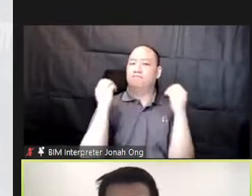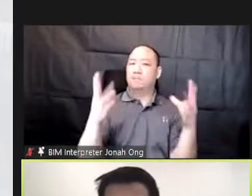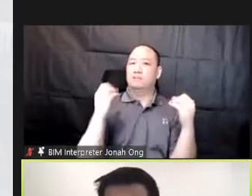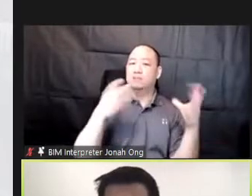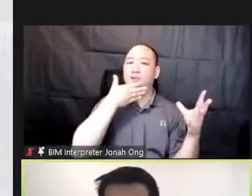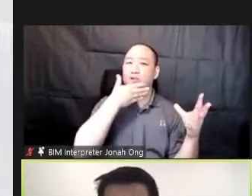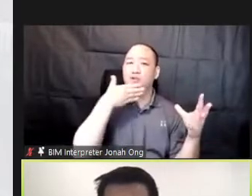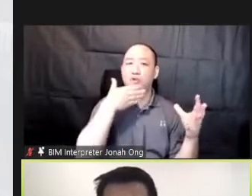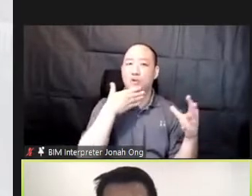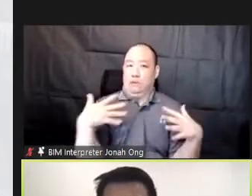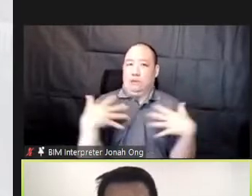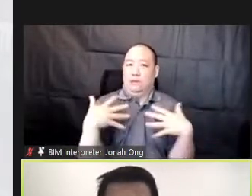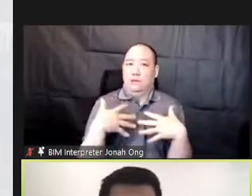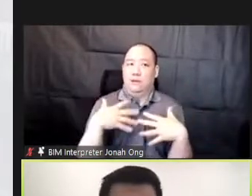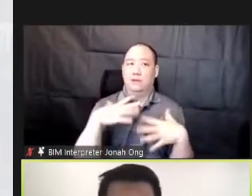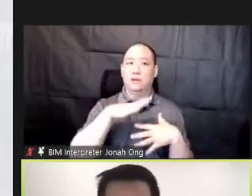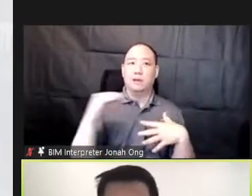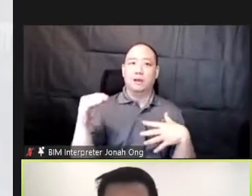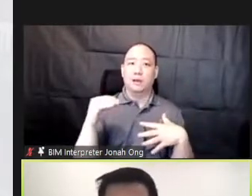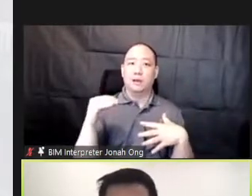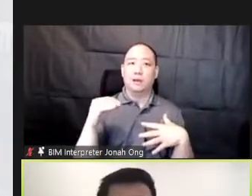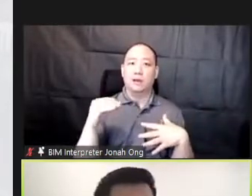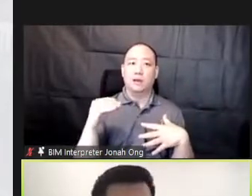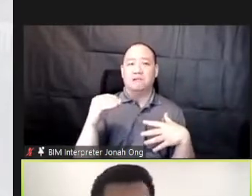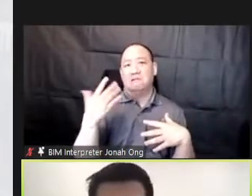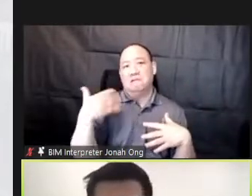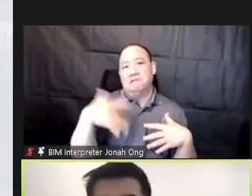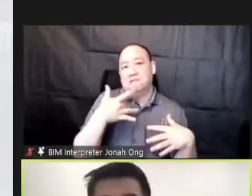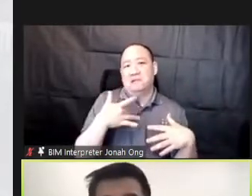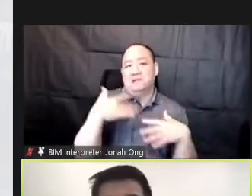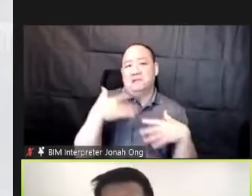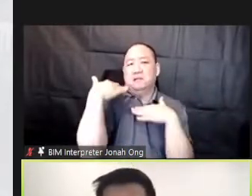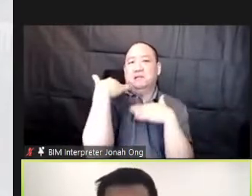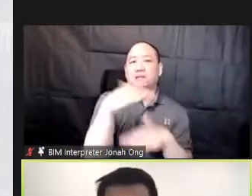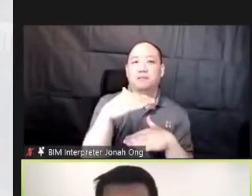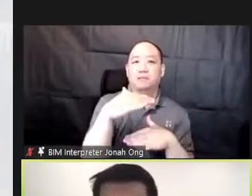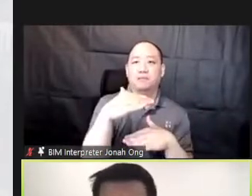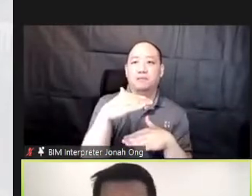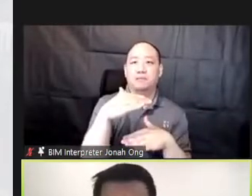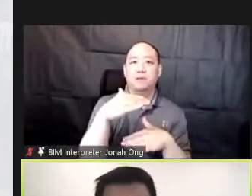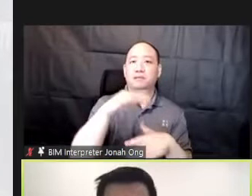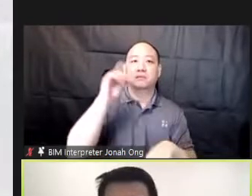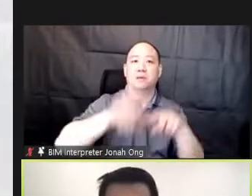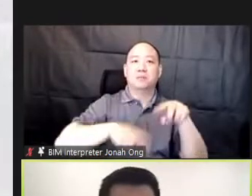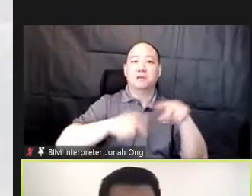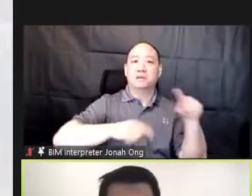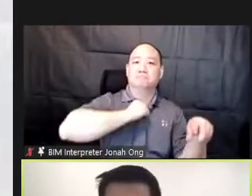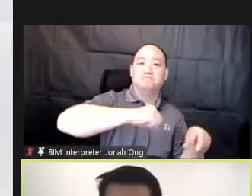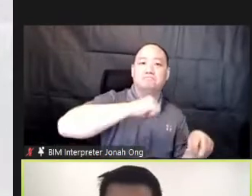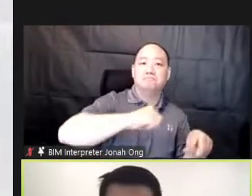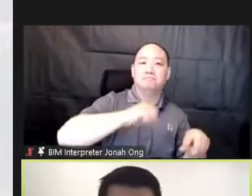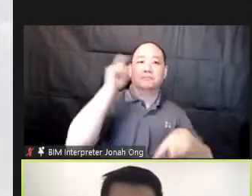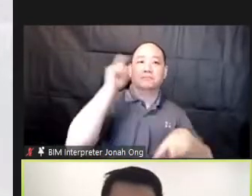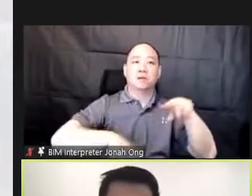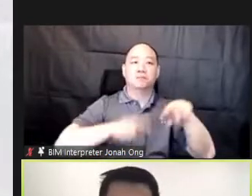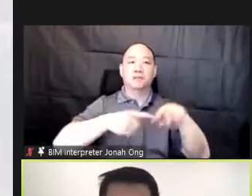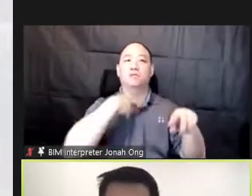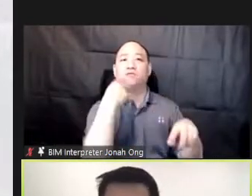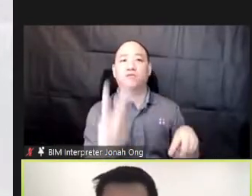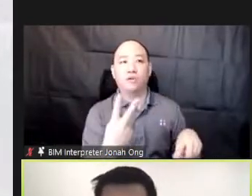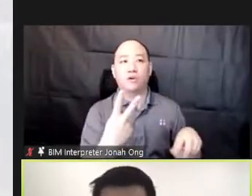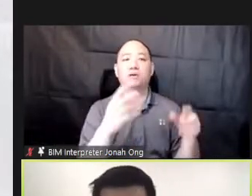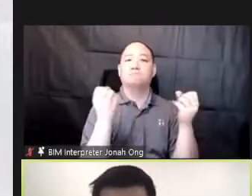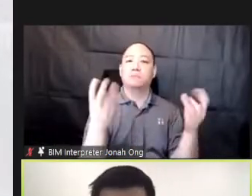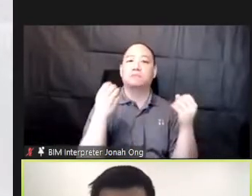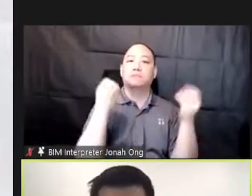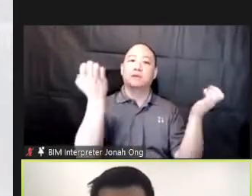don't have the opportunities to engage in conversations like about the May 13 riots, about NEP, and about various events that have occurred